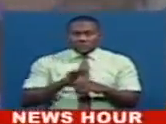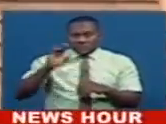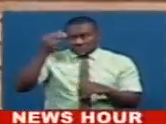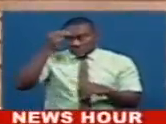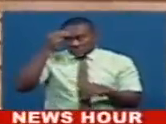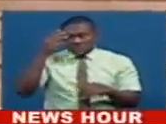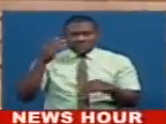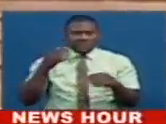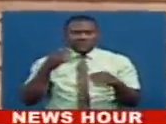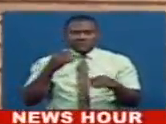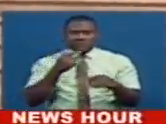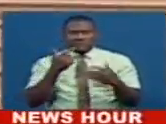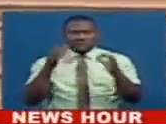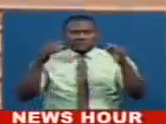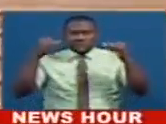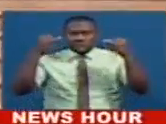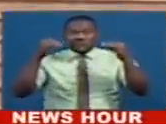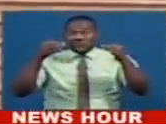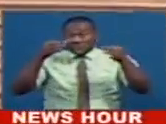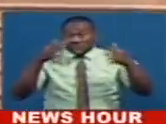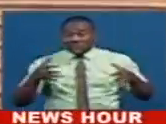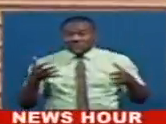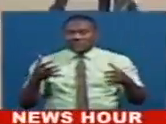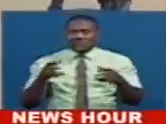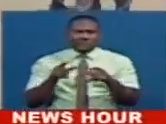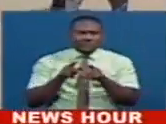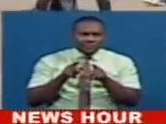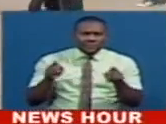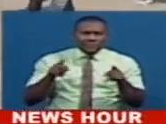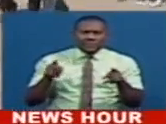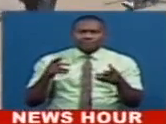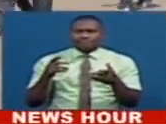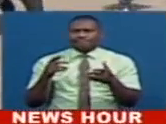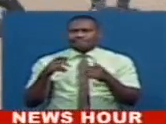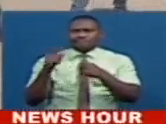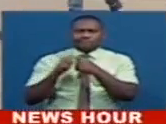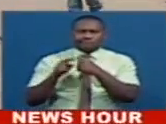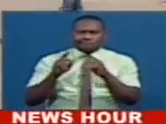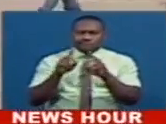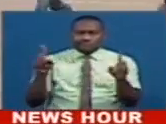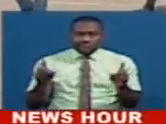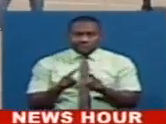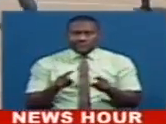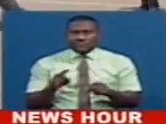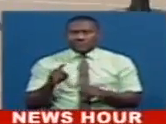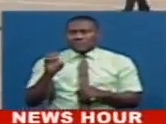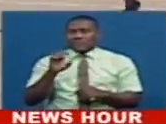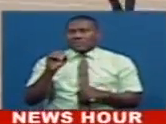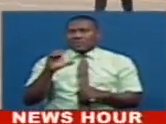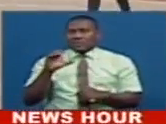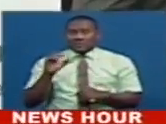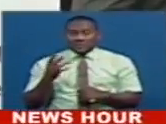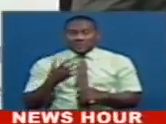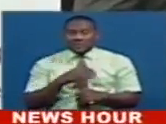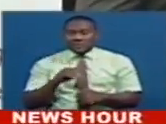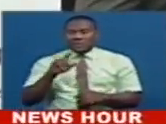Justice and Attorney General's Department, the Public Prosecution Department, the Economic and Organized Crime Office, and Legal